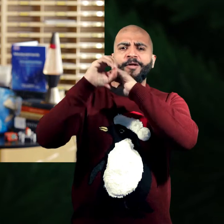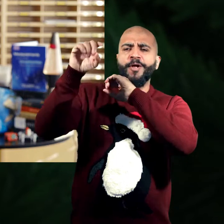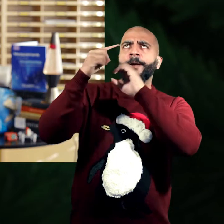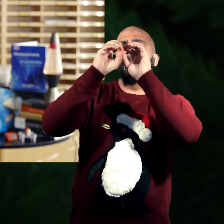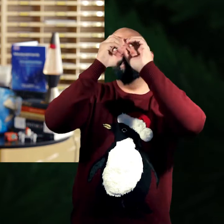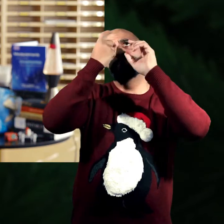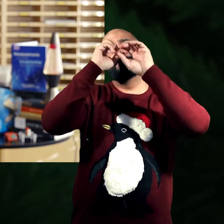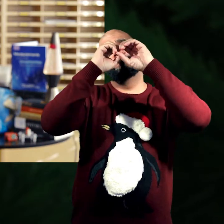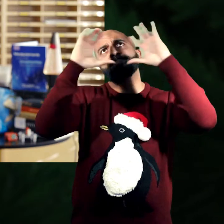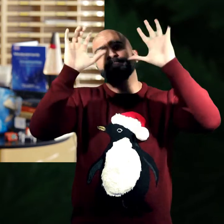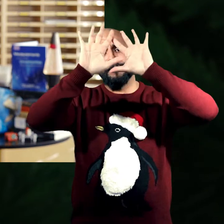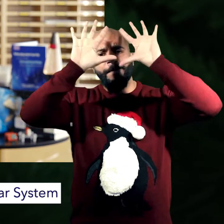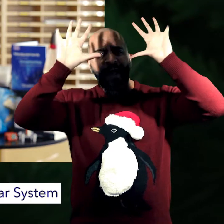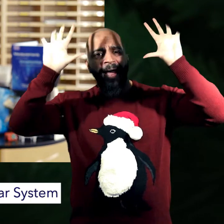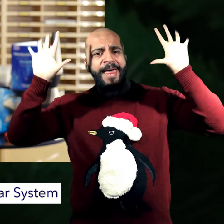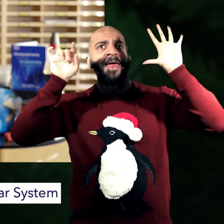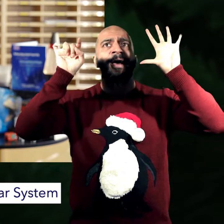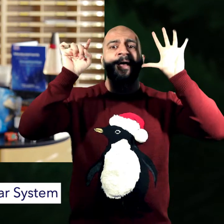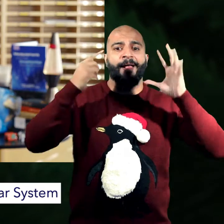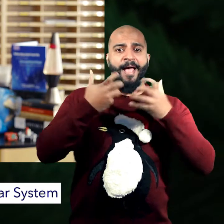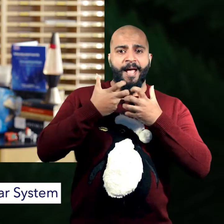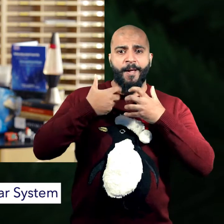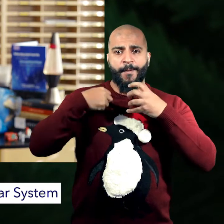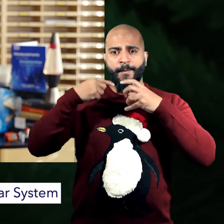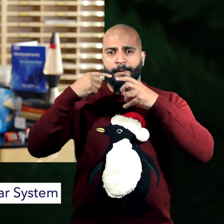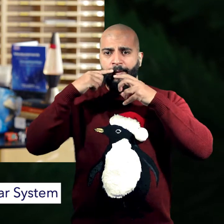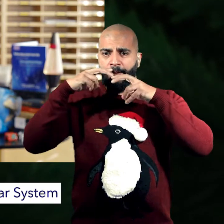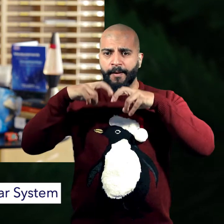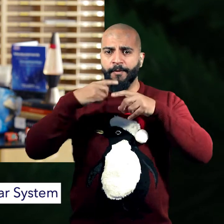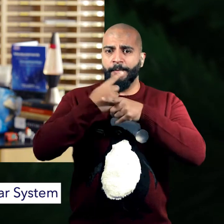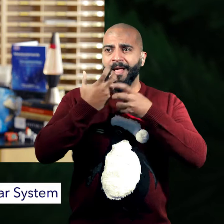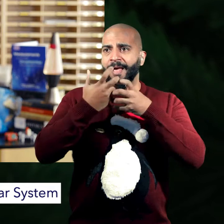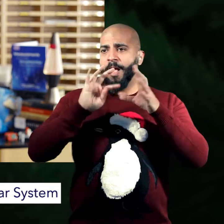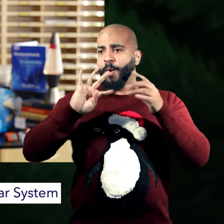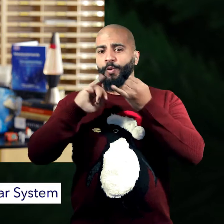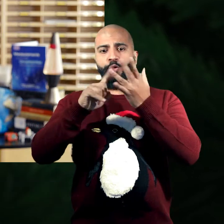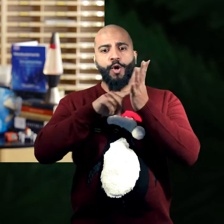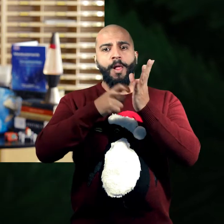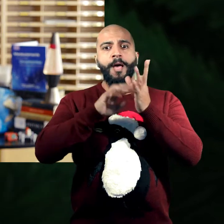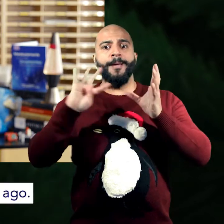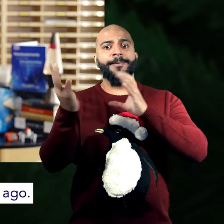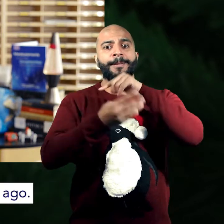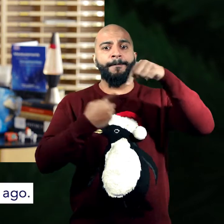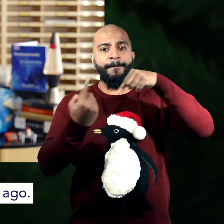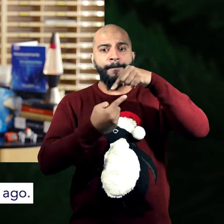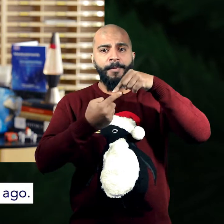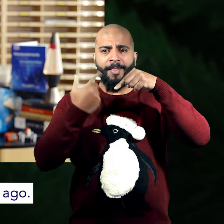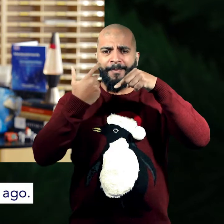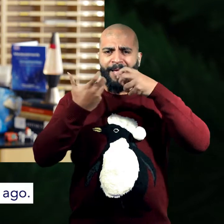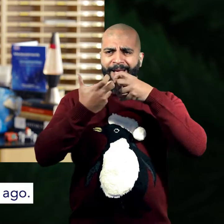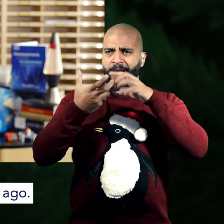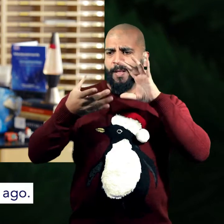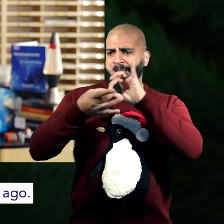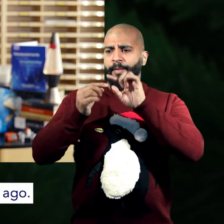Astronomers consider space, and we are going back in time right here in our solar system to think about what it